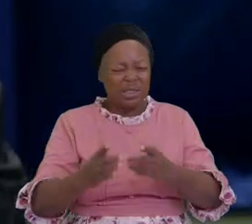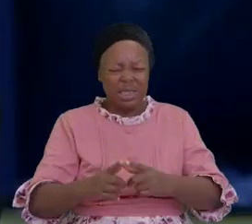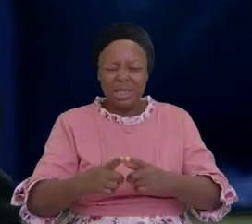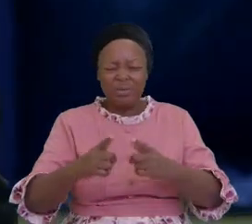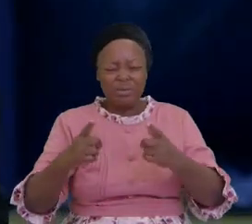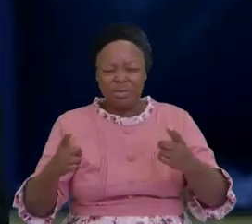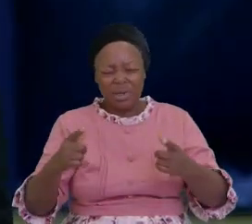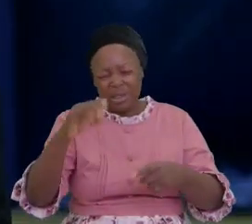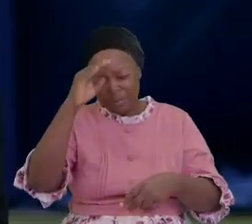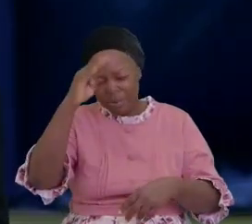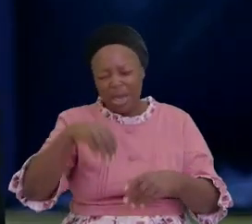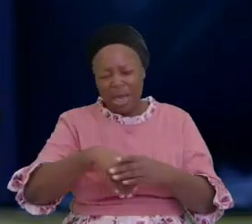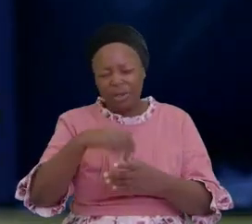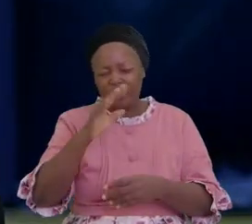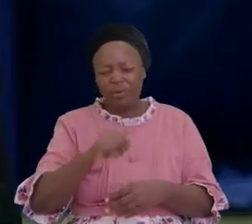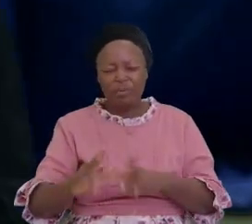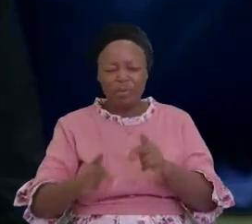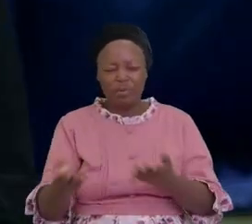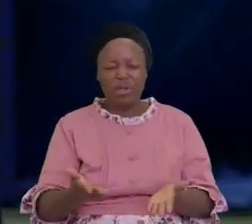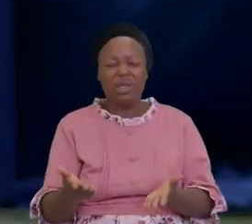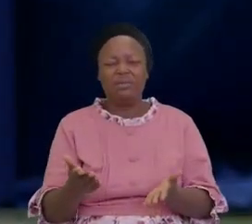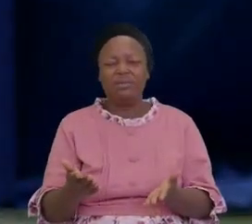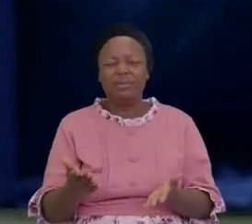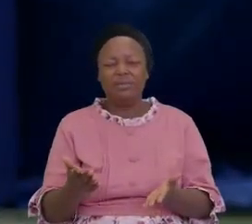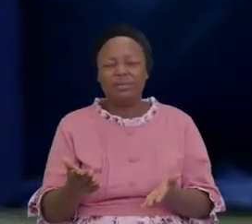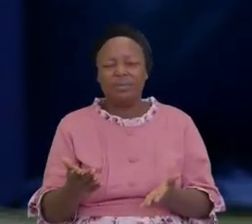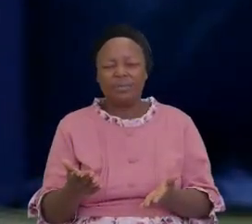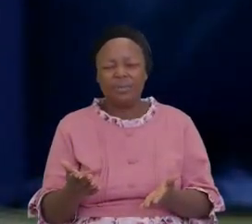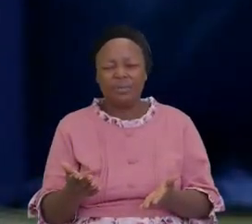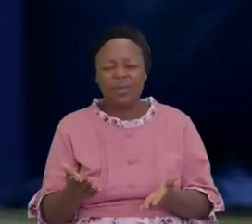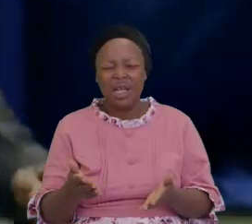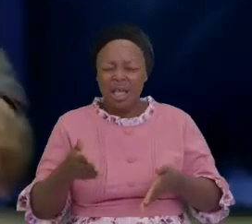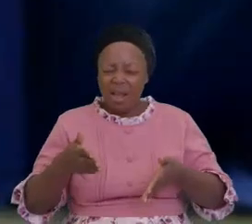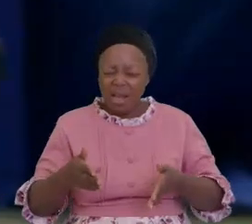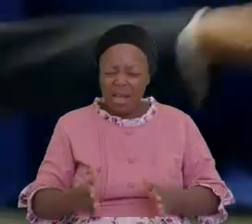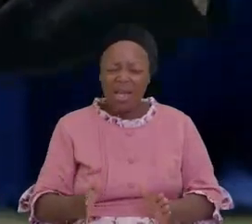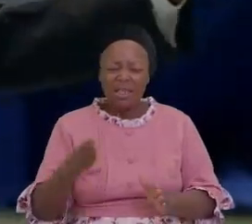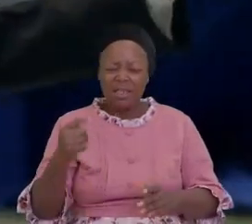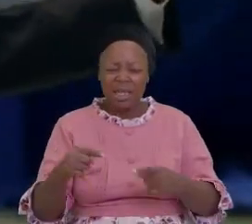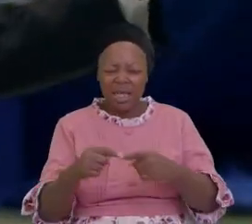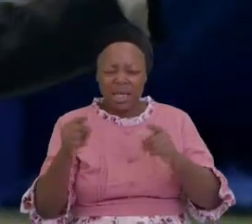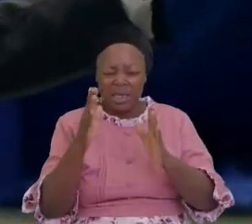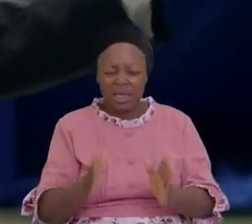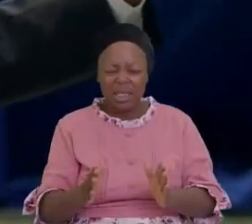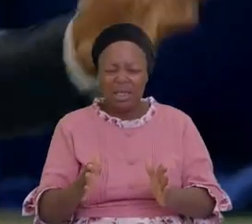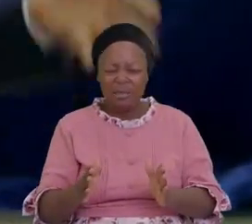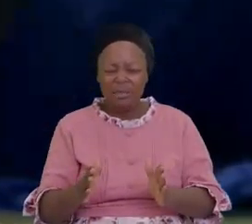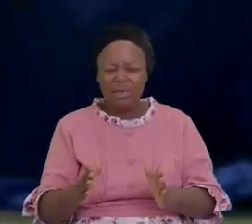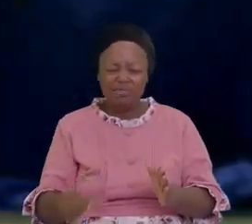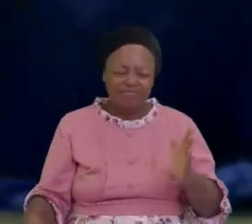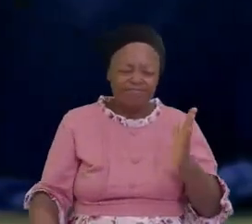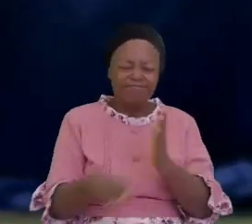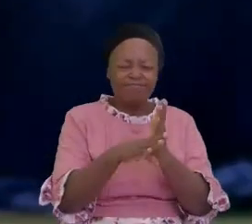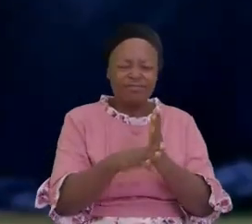of your people here. Let the enemy clear away from their sight